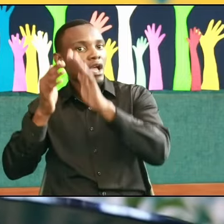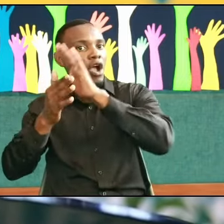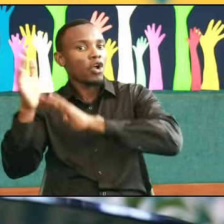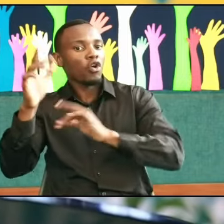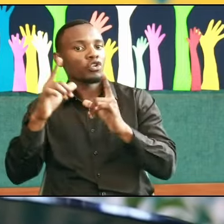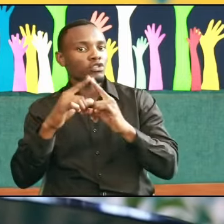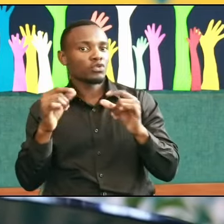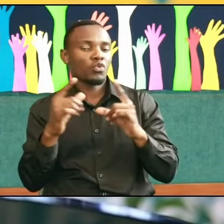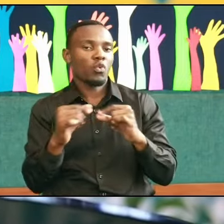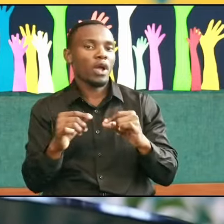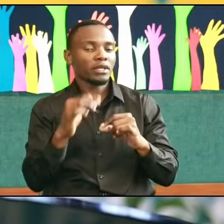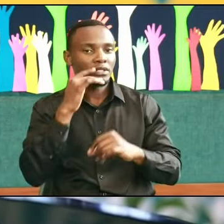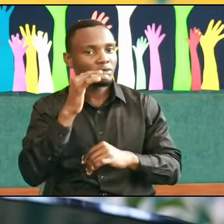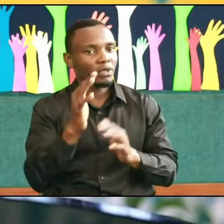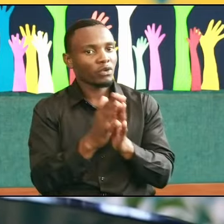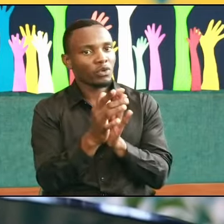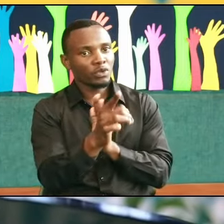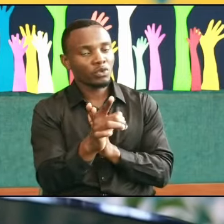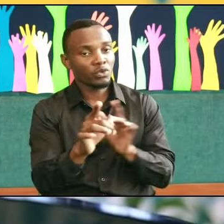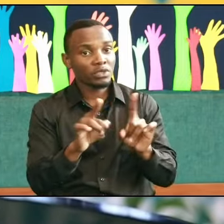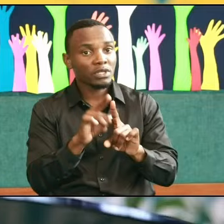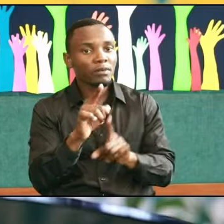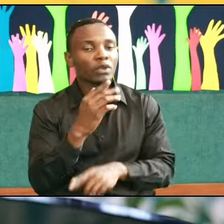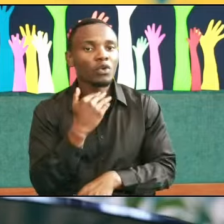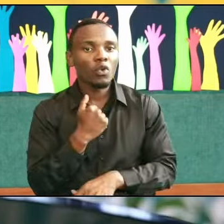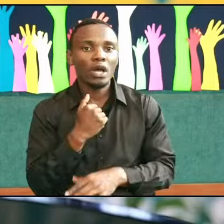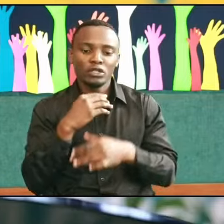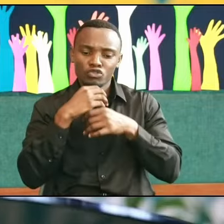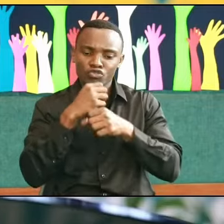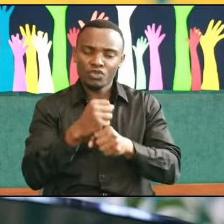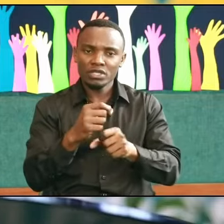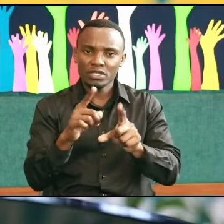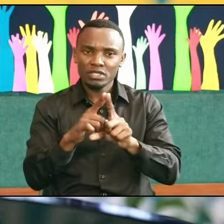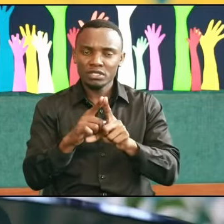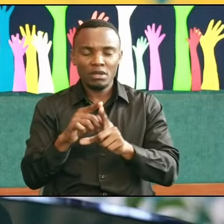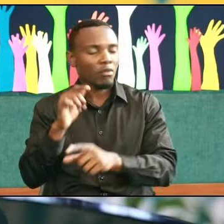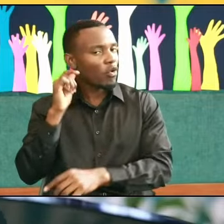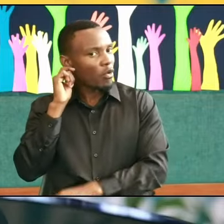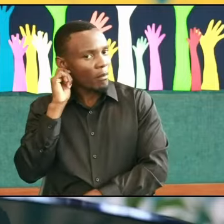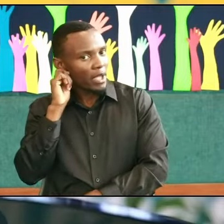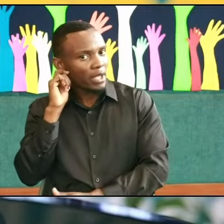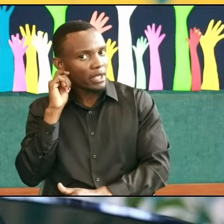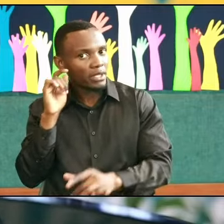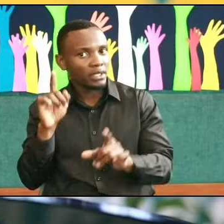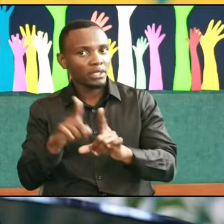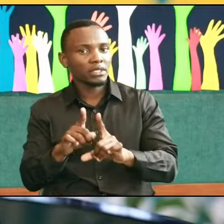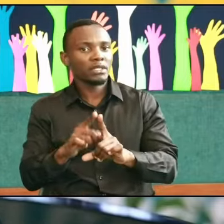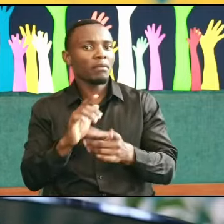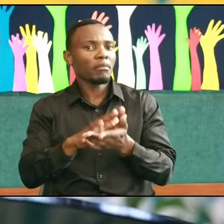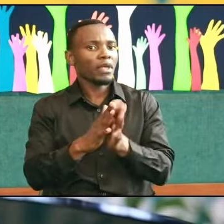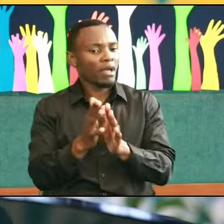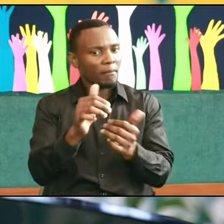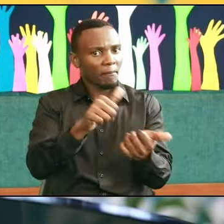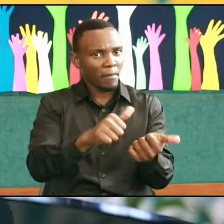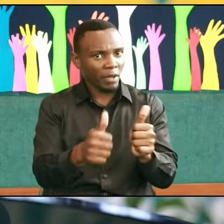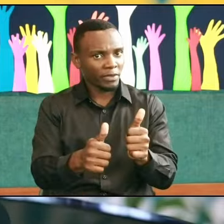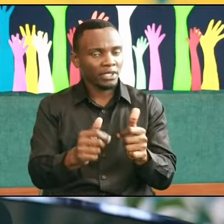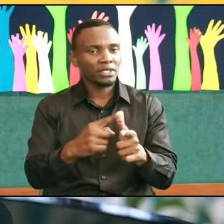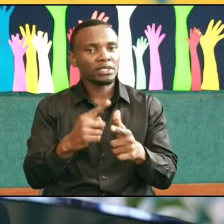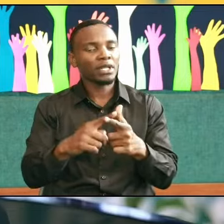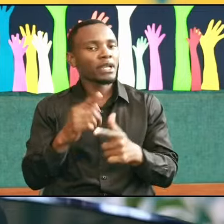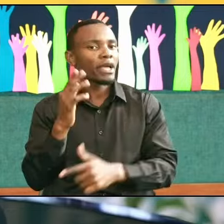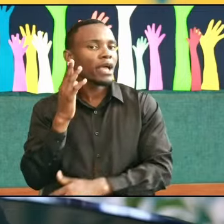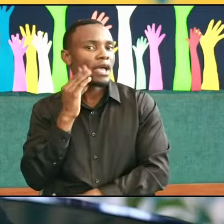and you want to trust and obey and follow Jesus and be baptized to walk with Jesus, to experience his favor in your